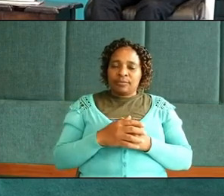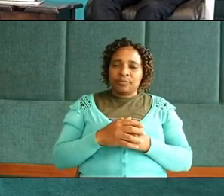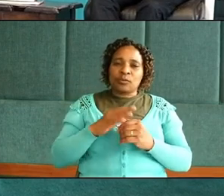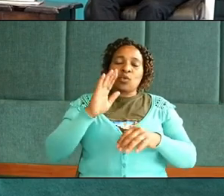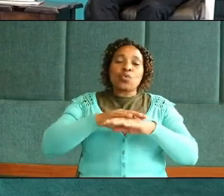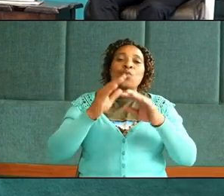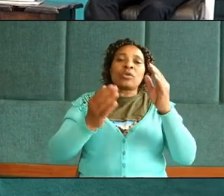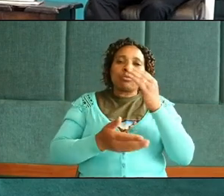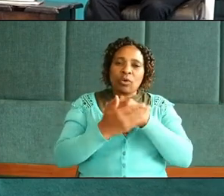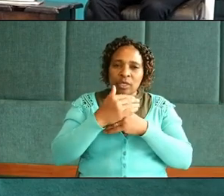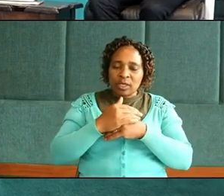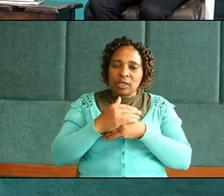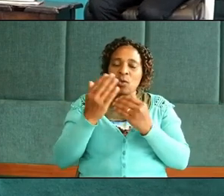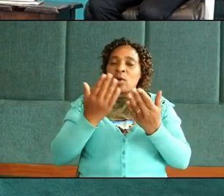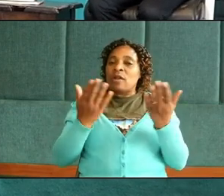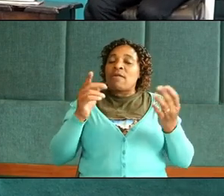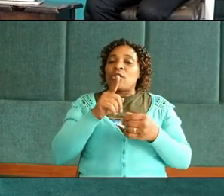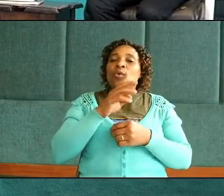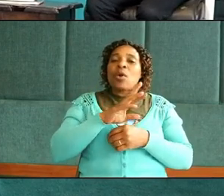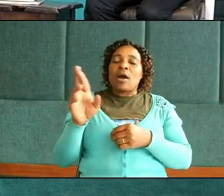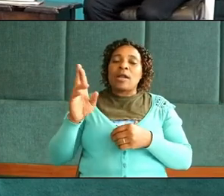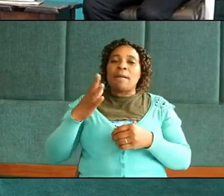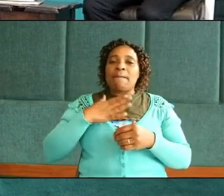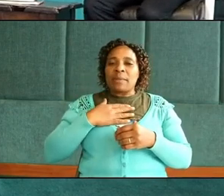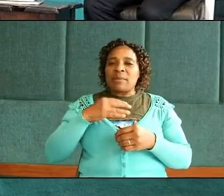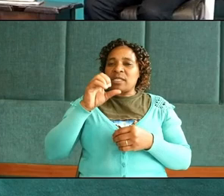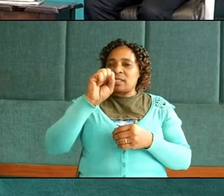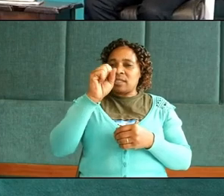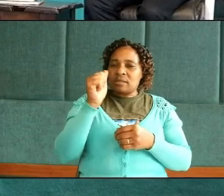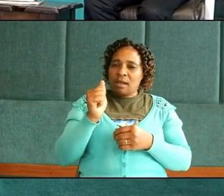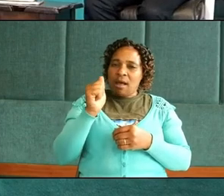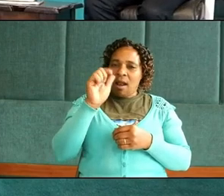Good morning from wherever you are. I am Salmon.